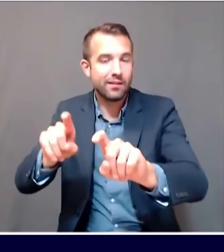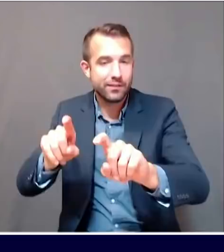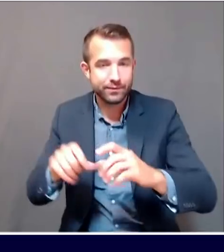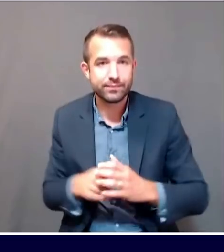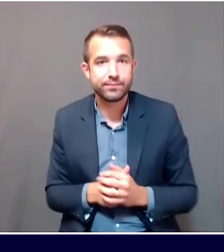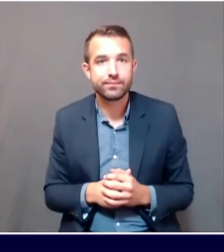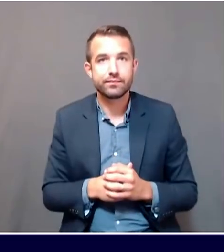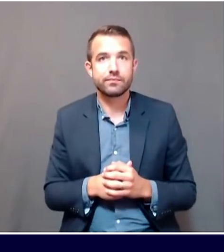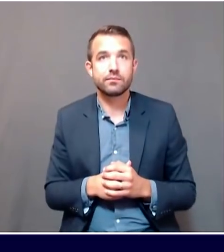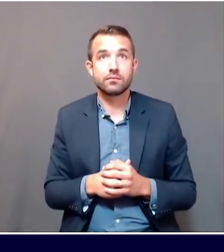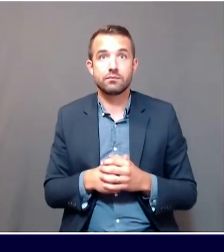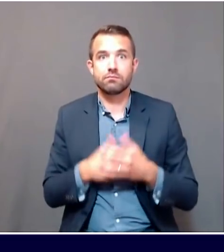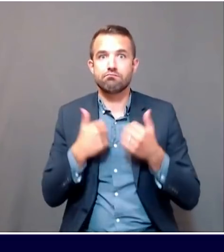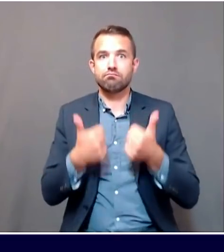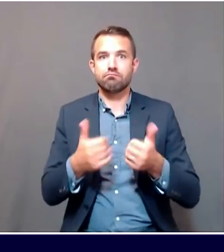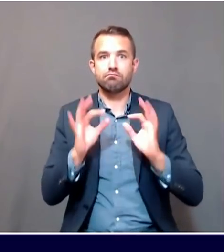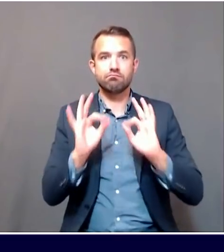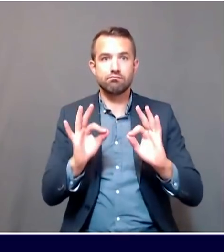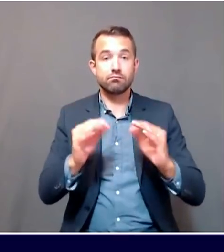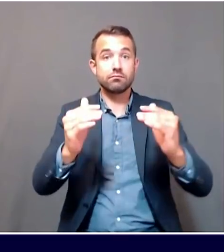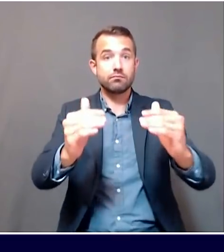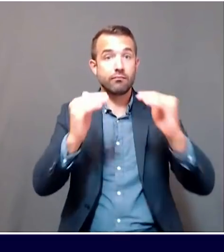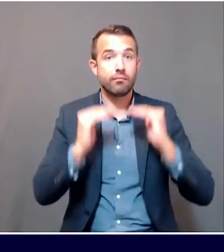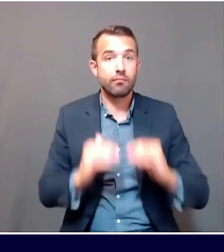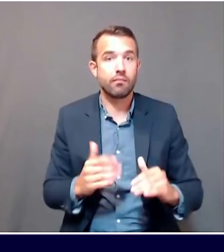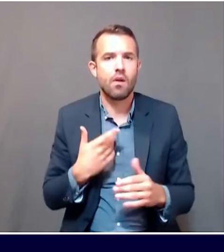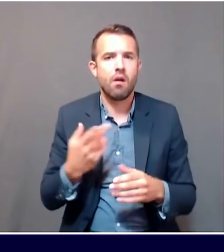update around positivity rates and